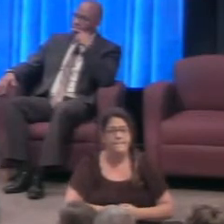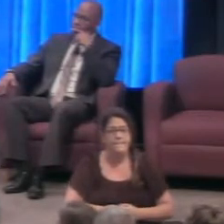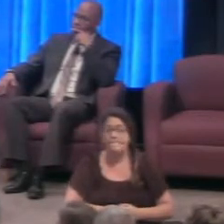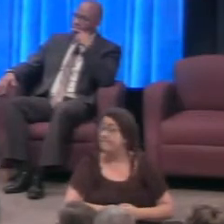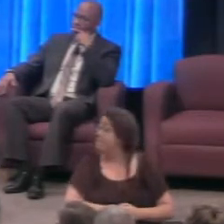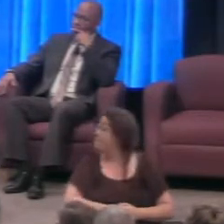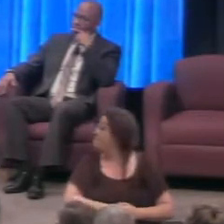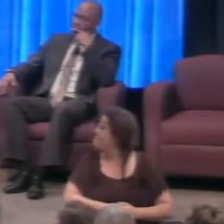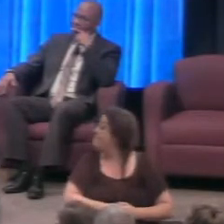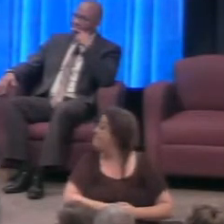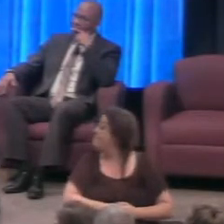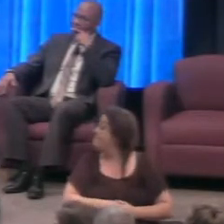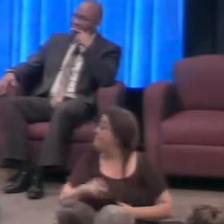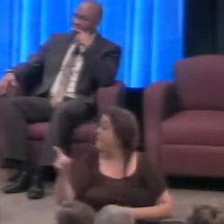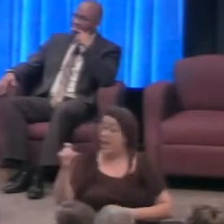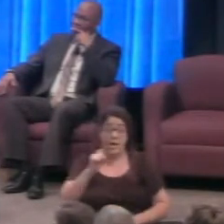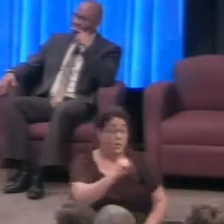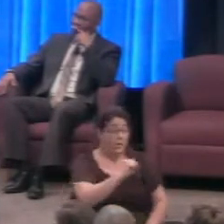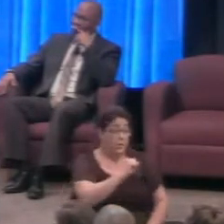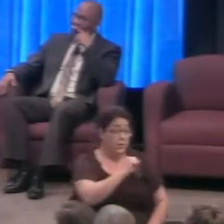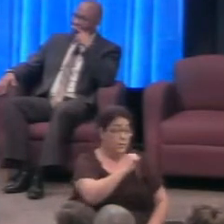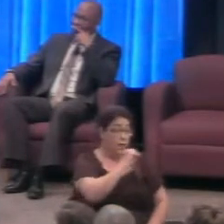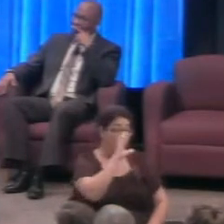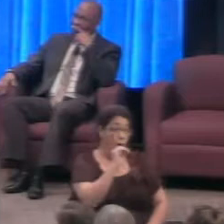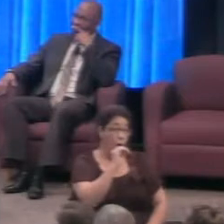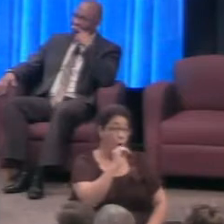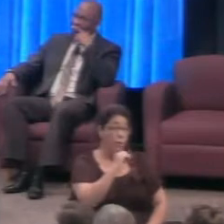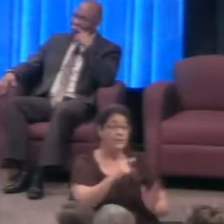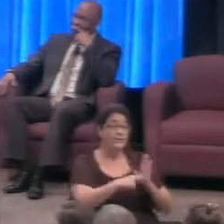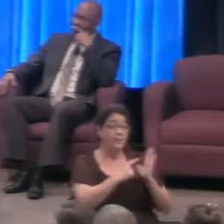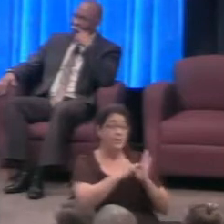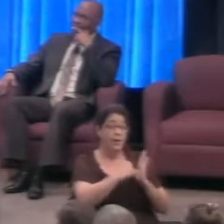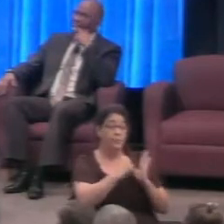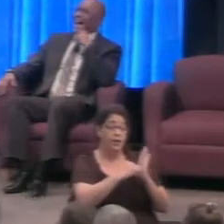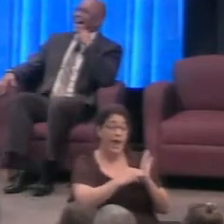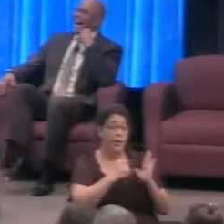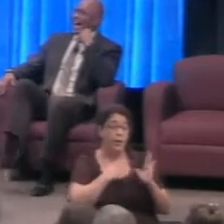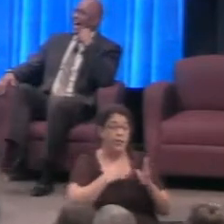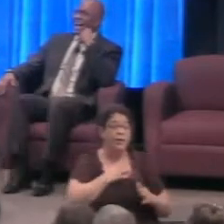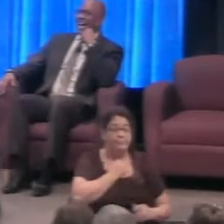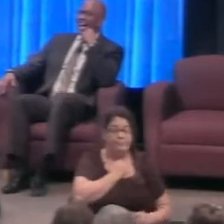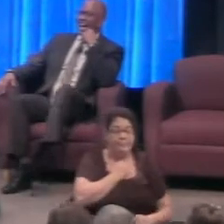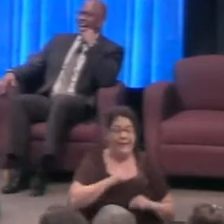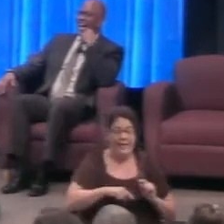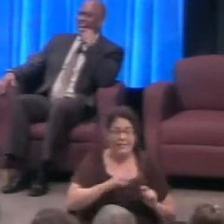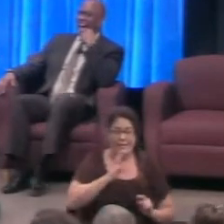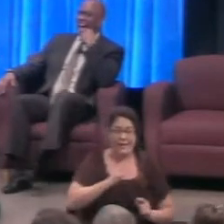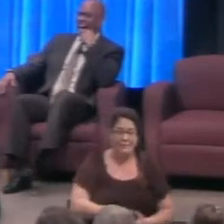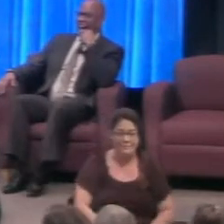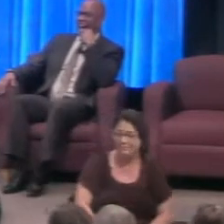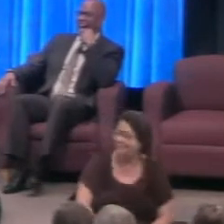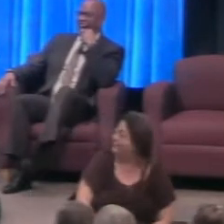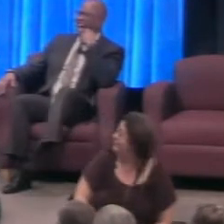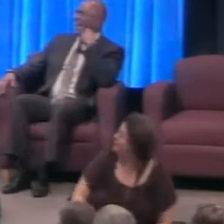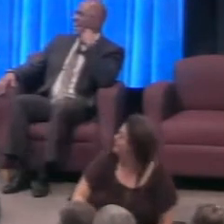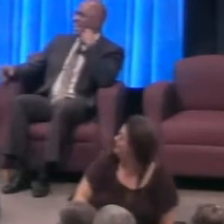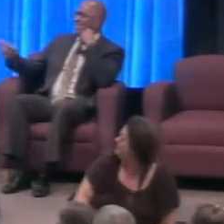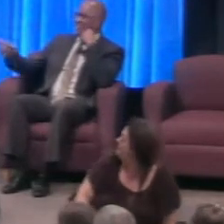So, sometimes Janet gets choked up when talking about how wonderful the F-16 team